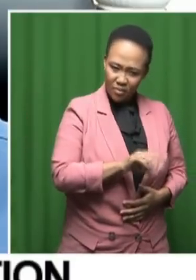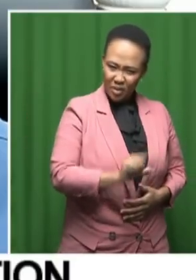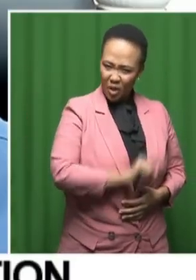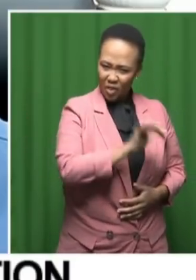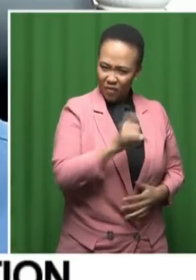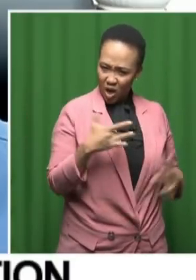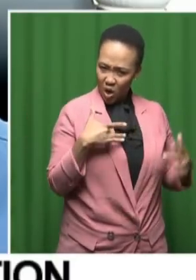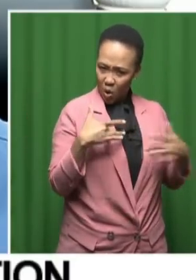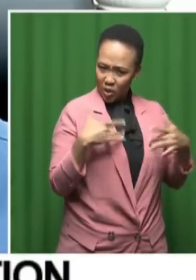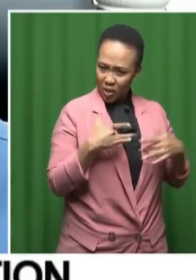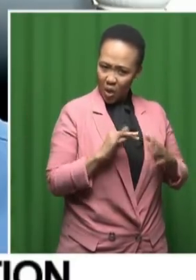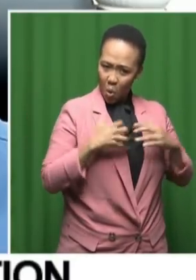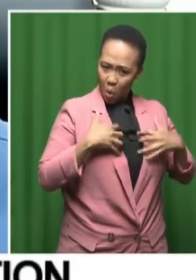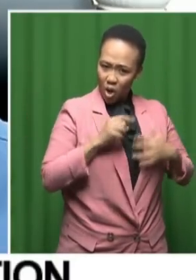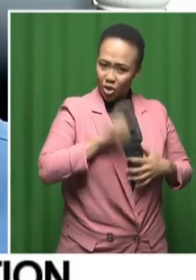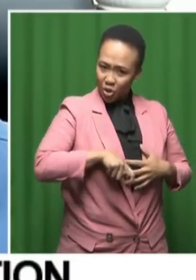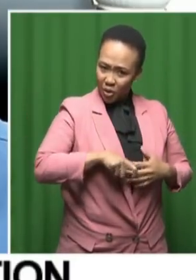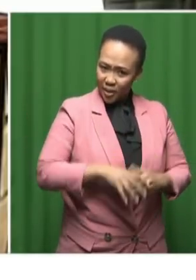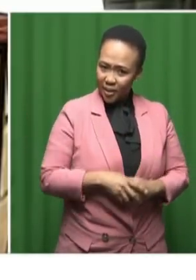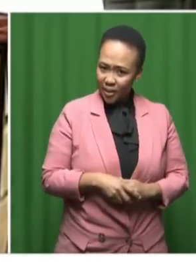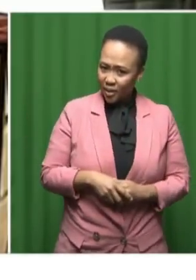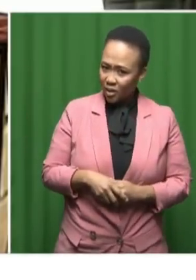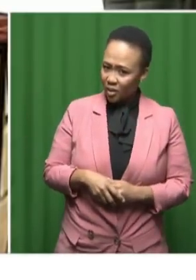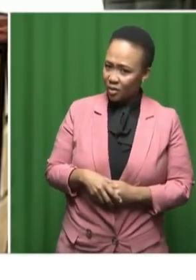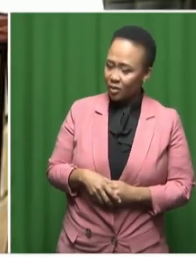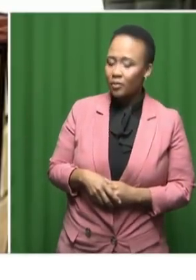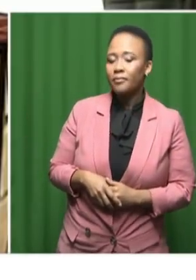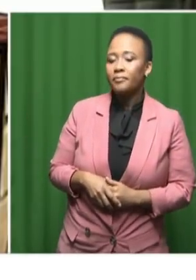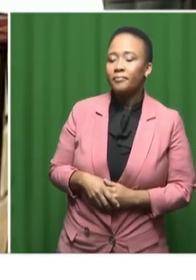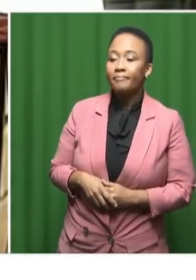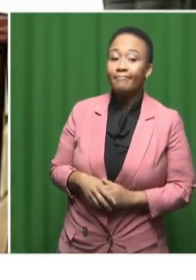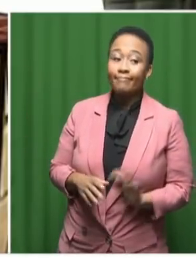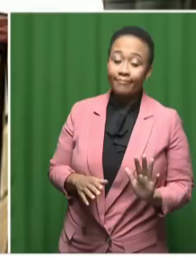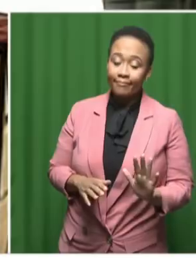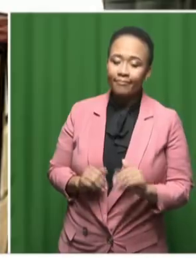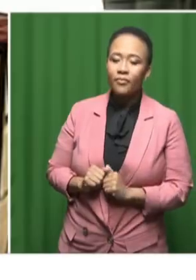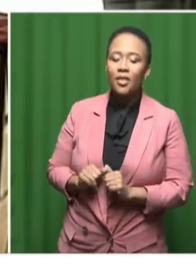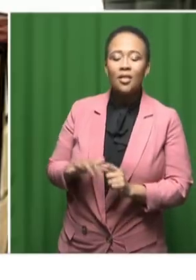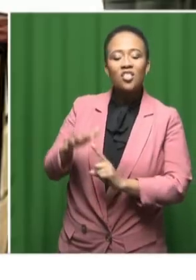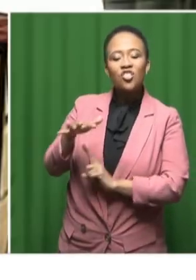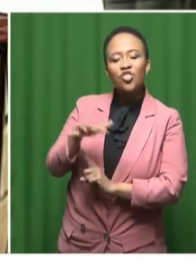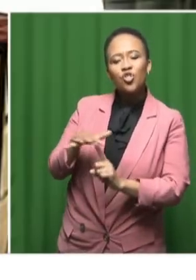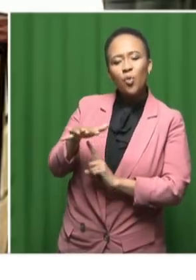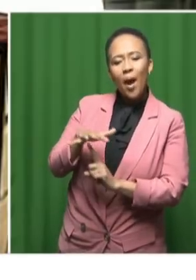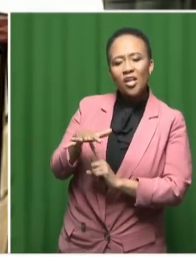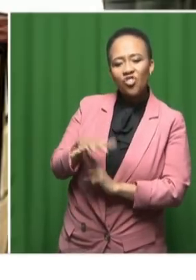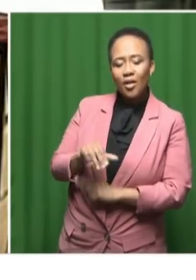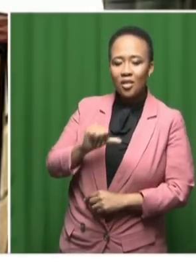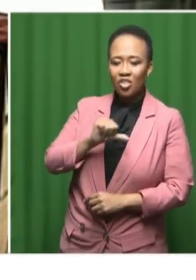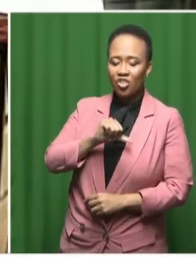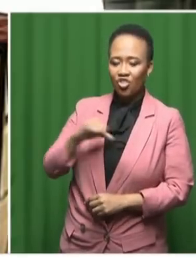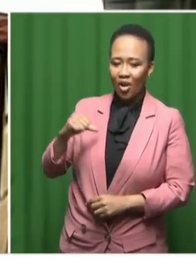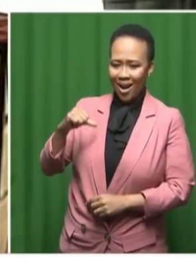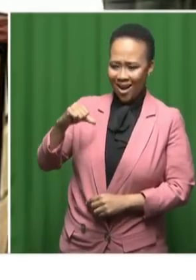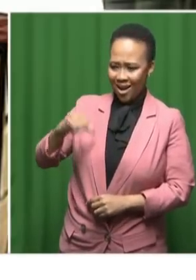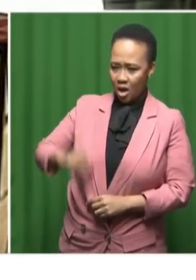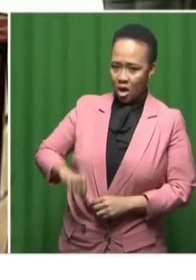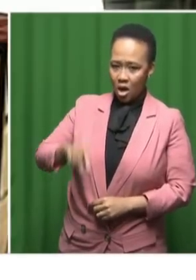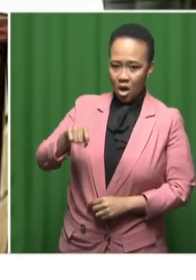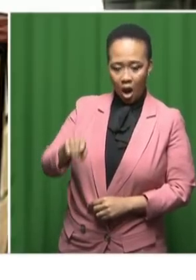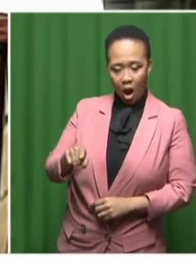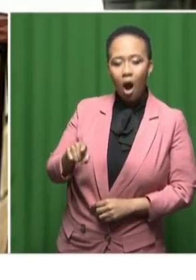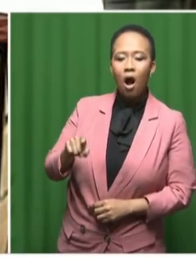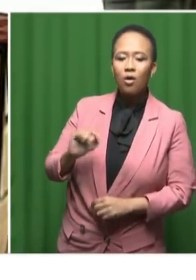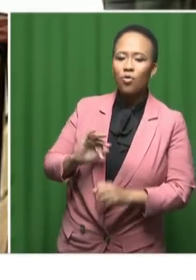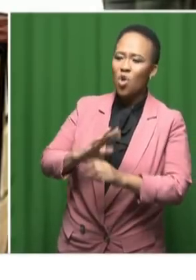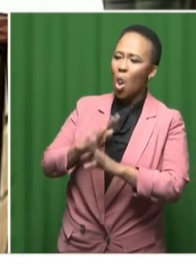A very tricky question. One is the situation in China was inevitable because of the strict lockdowns and the population